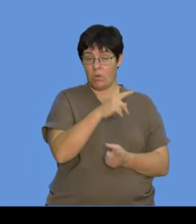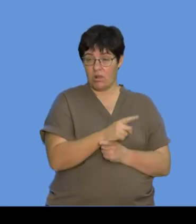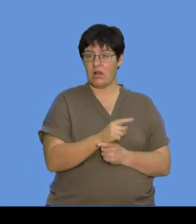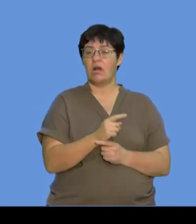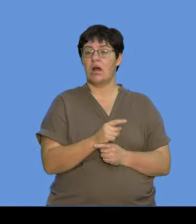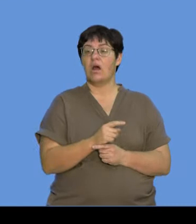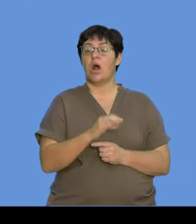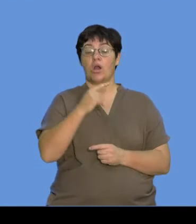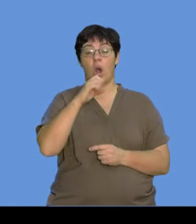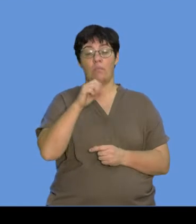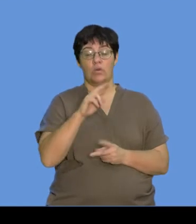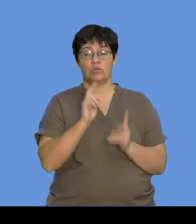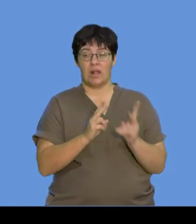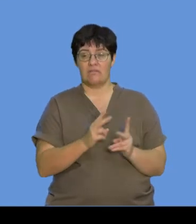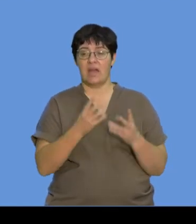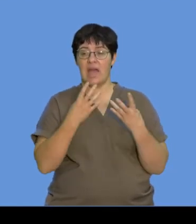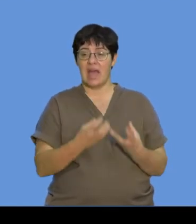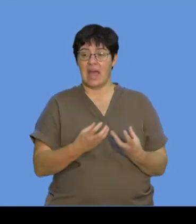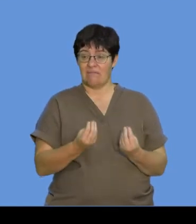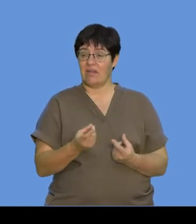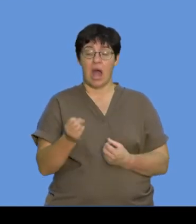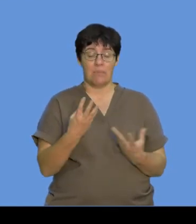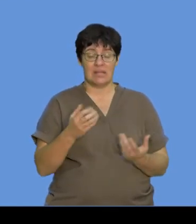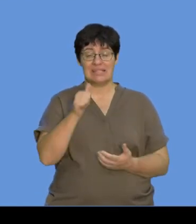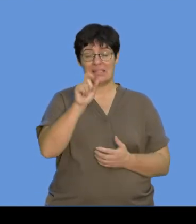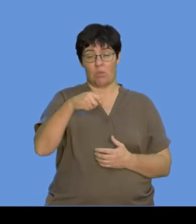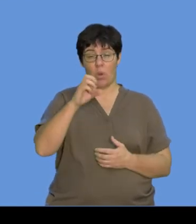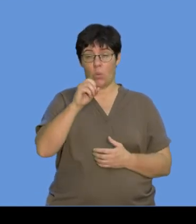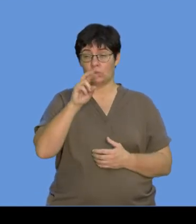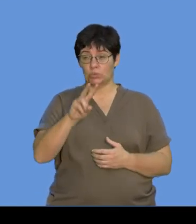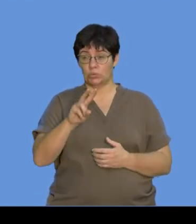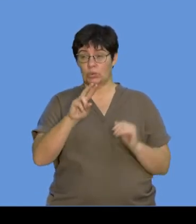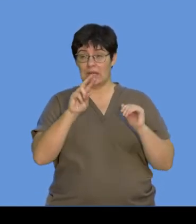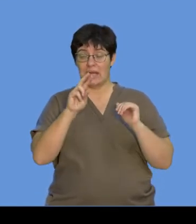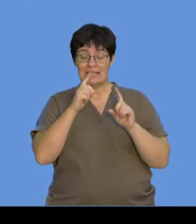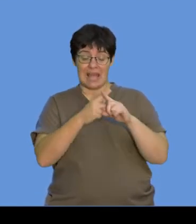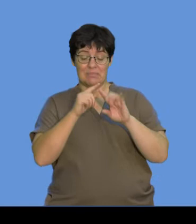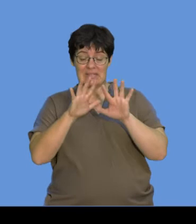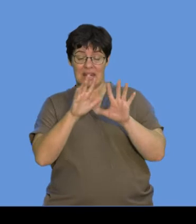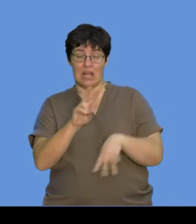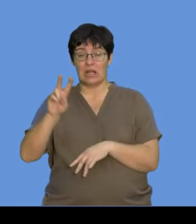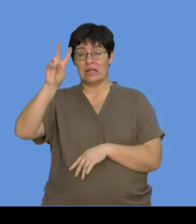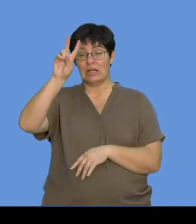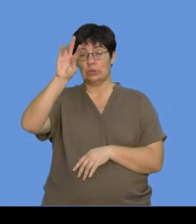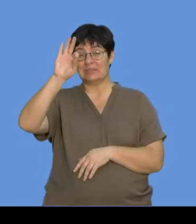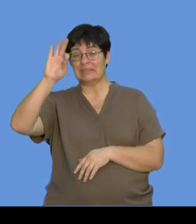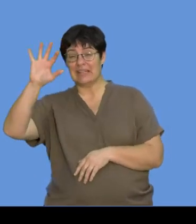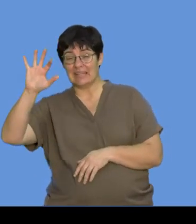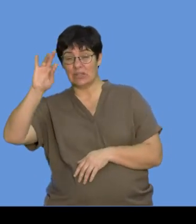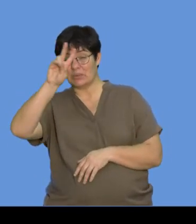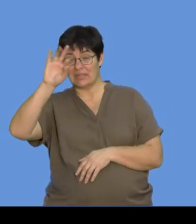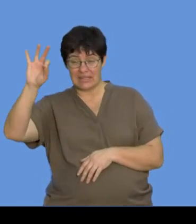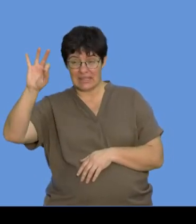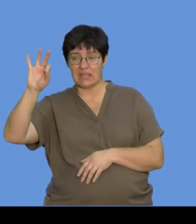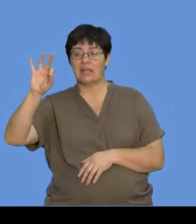has 6,02 times 10 exponent 23 atoms, okay? So this is the number